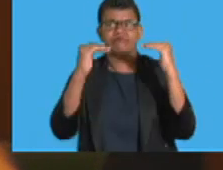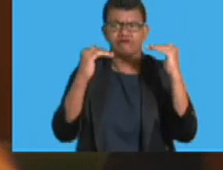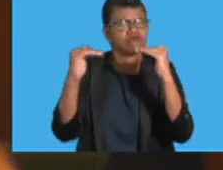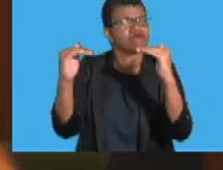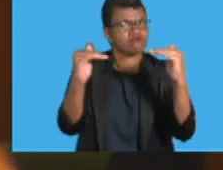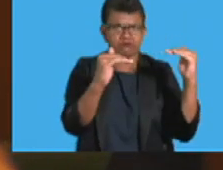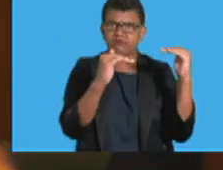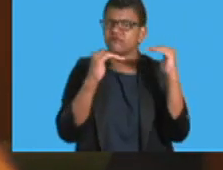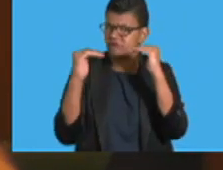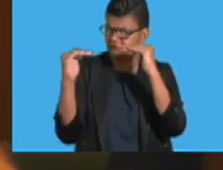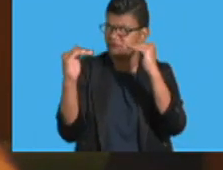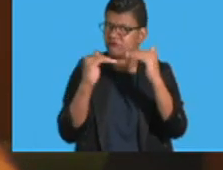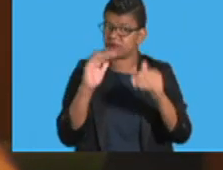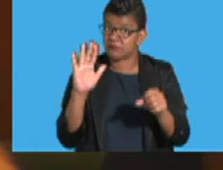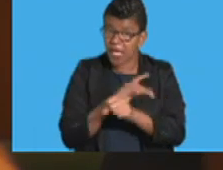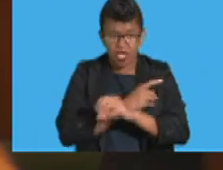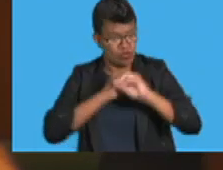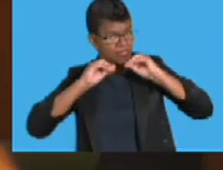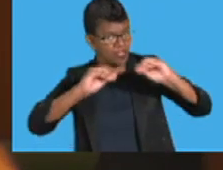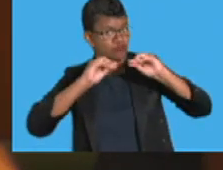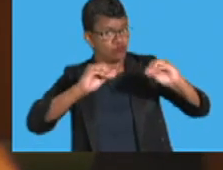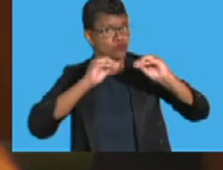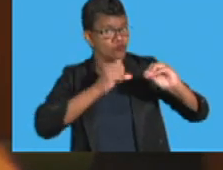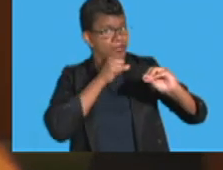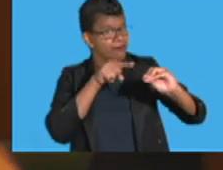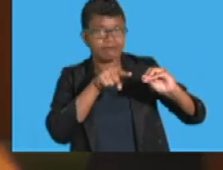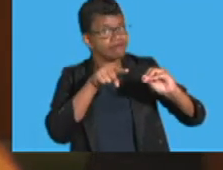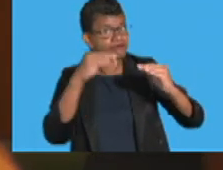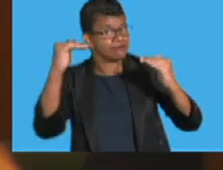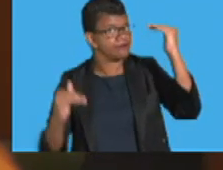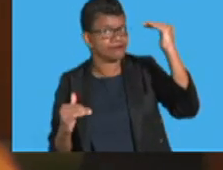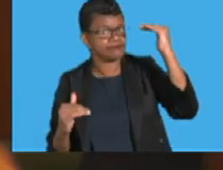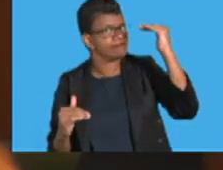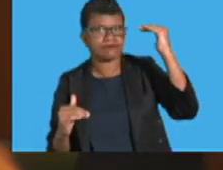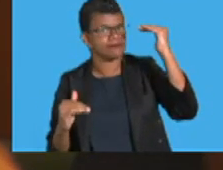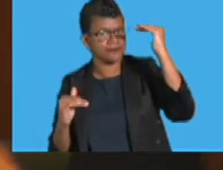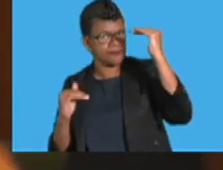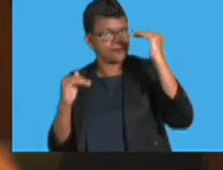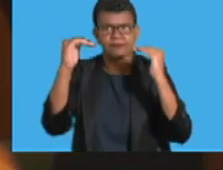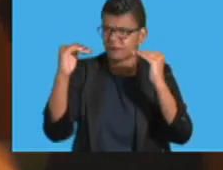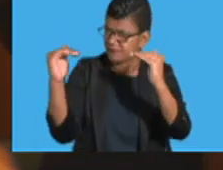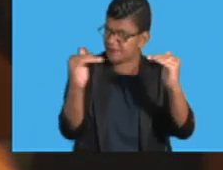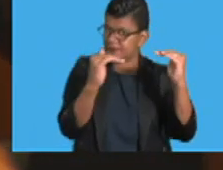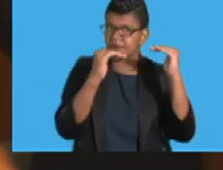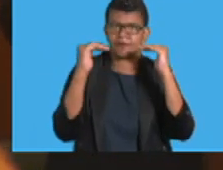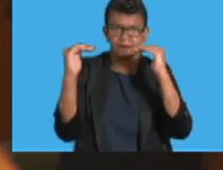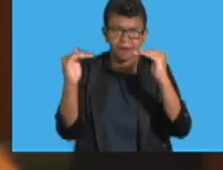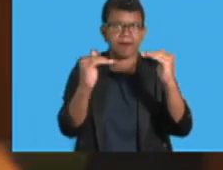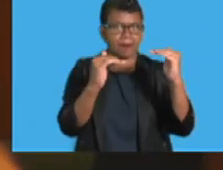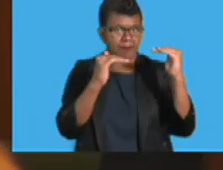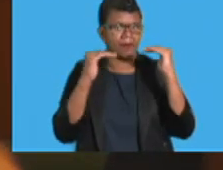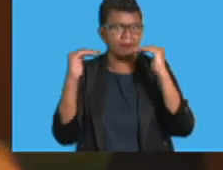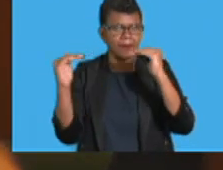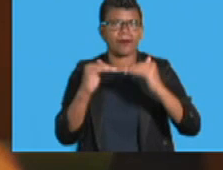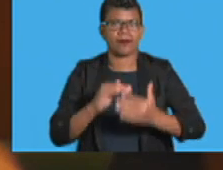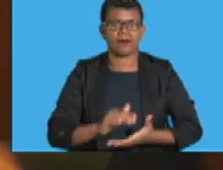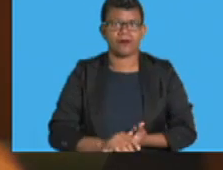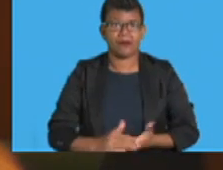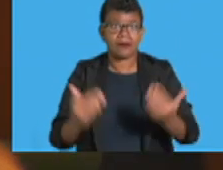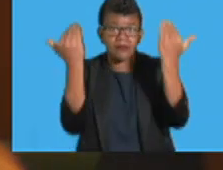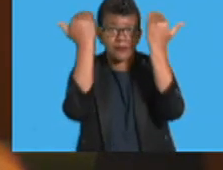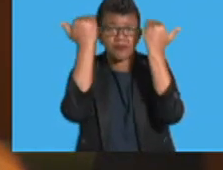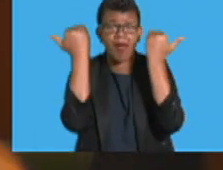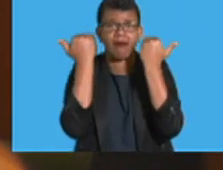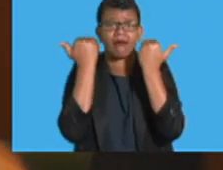men understand that no one is lower than oneself. This is the moral value of equality. Madam Speaker, may I also